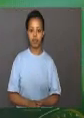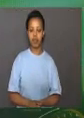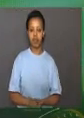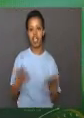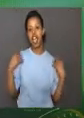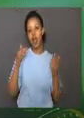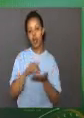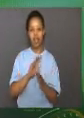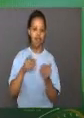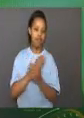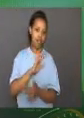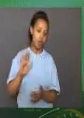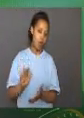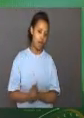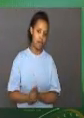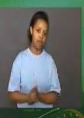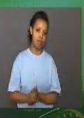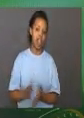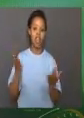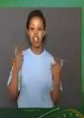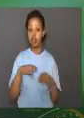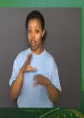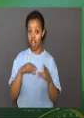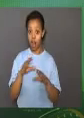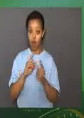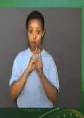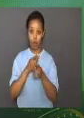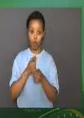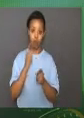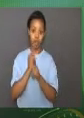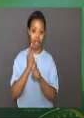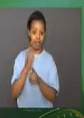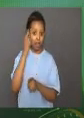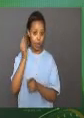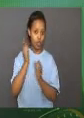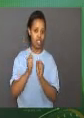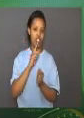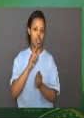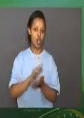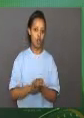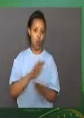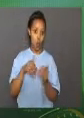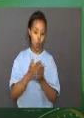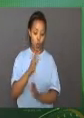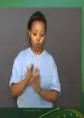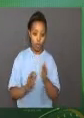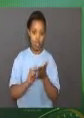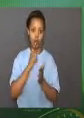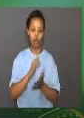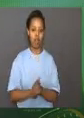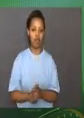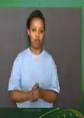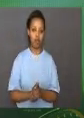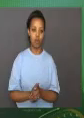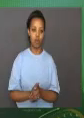Hello again, everyone. I hope you were able to recall all of the steps.